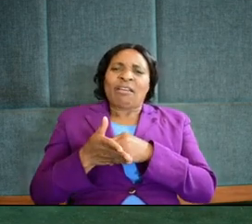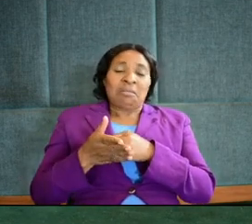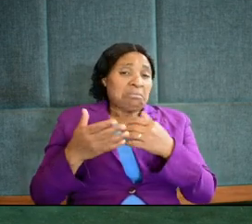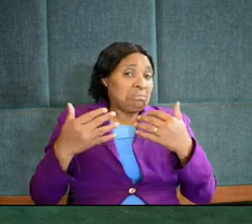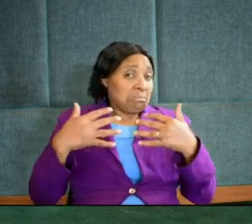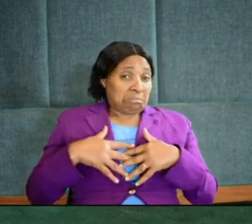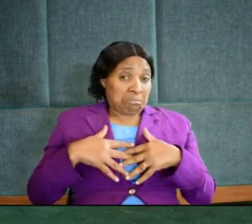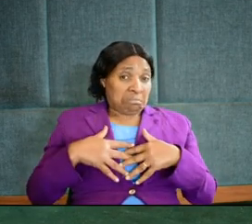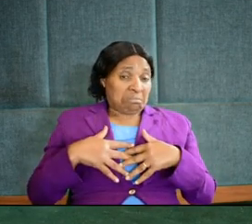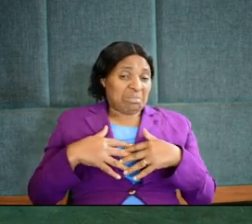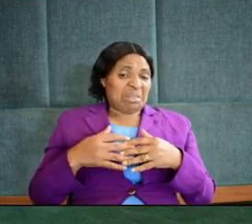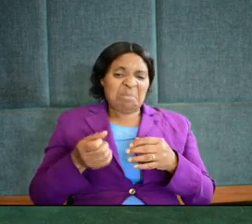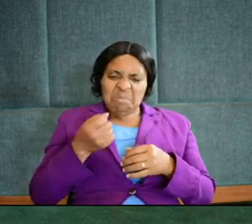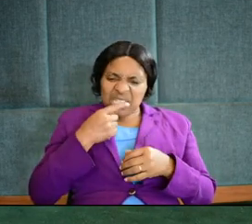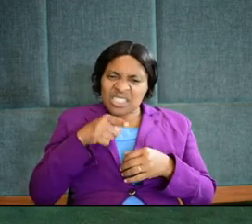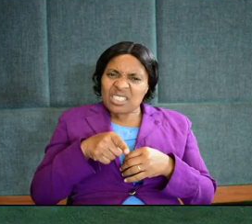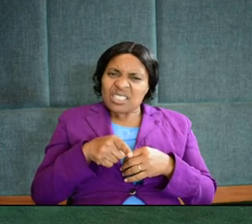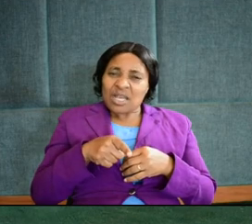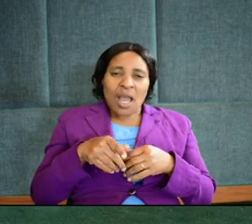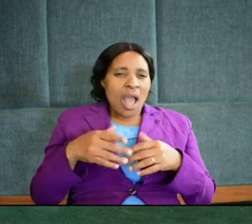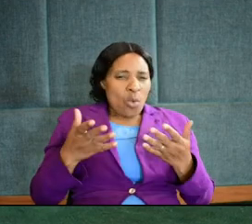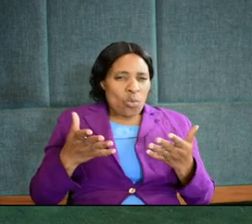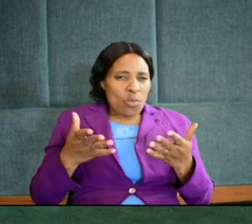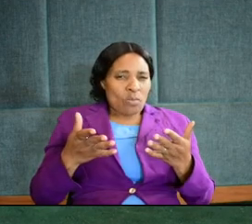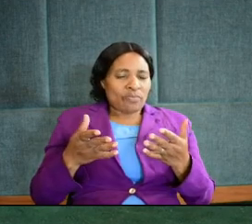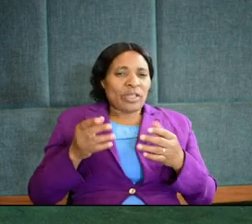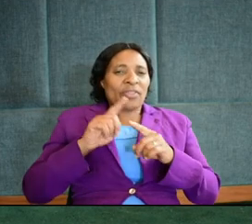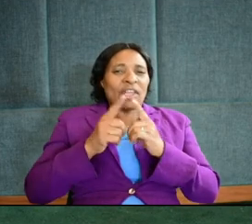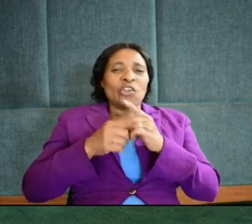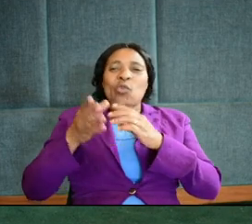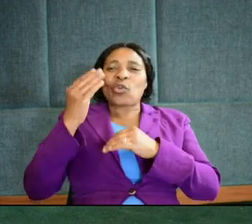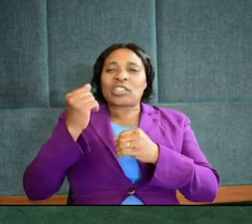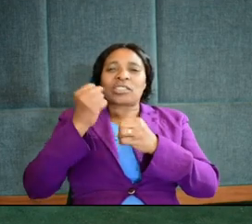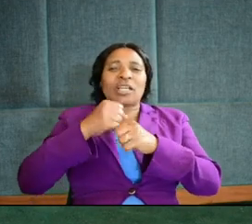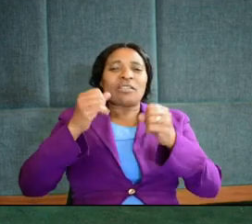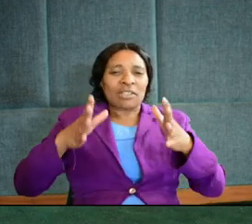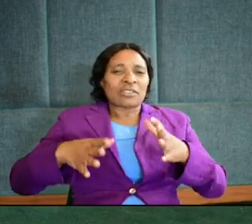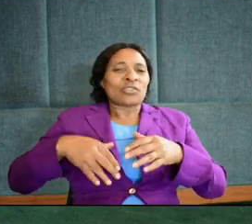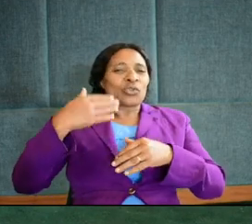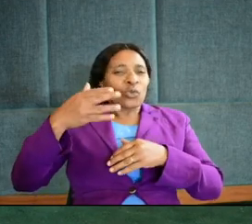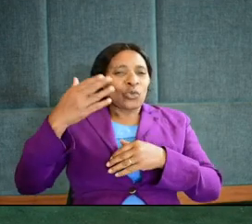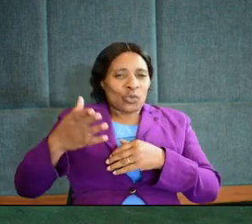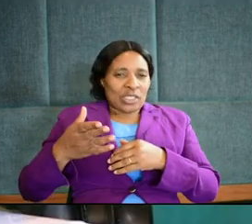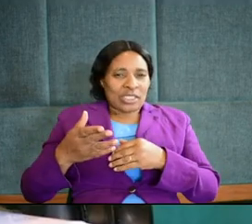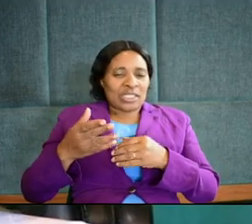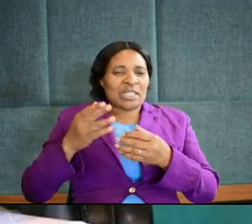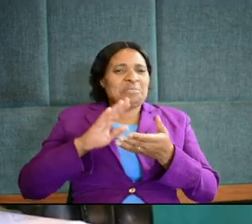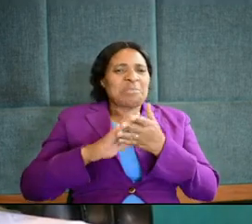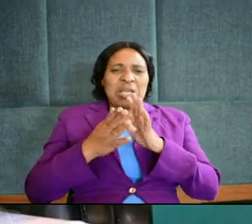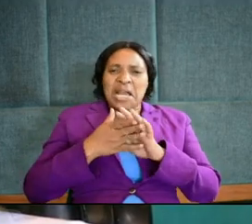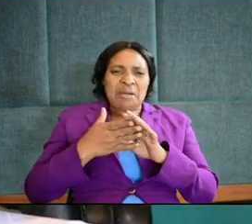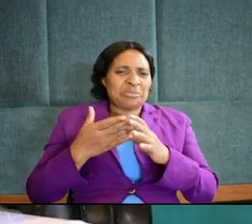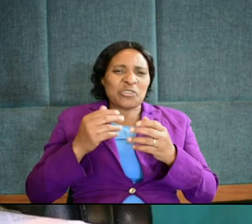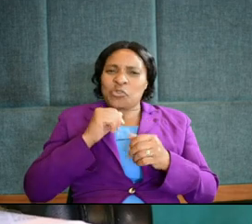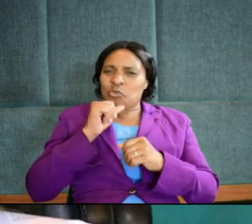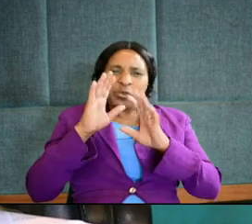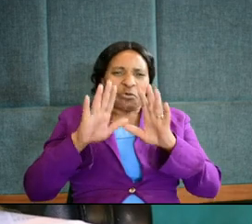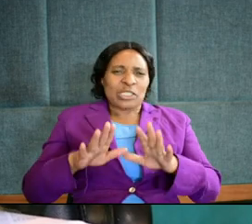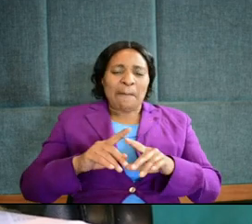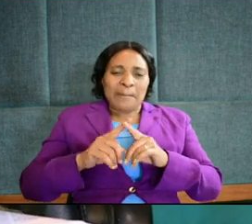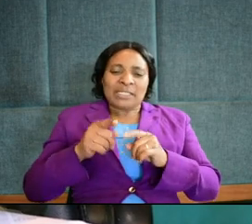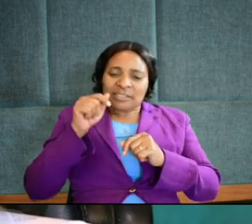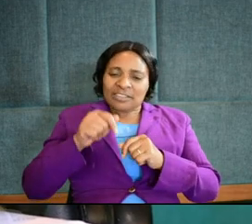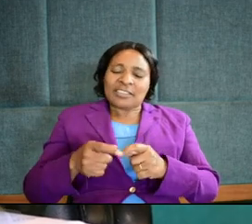like medicine? No one. Right? So God's salvation quite often seems kind of idiotic, but it's usually a